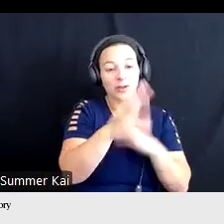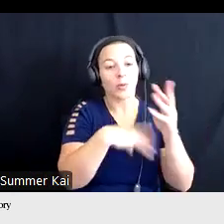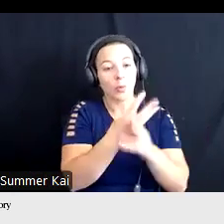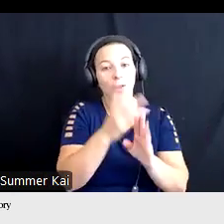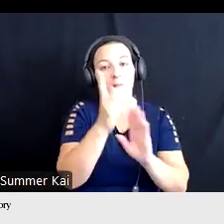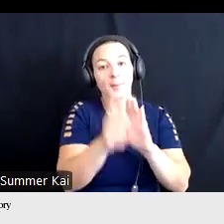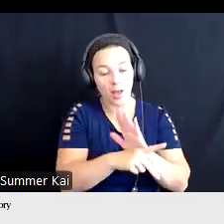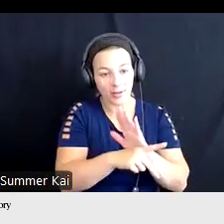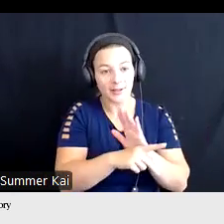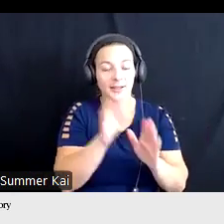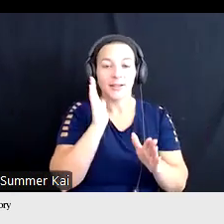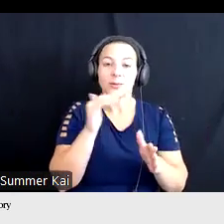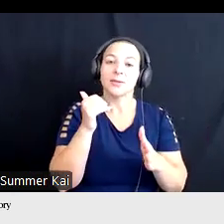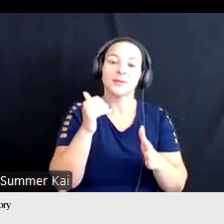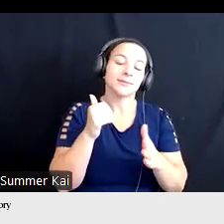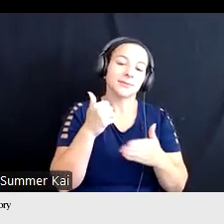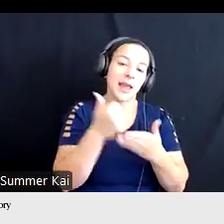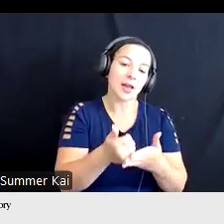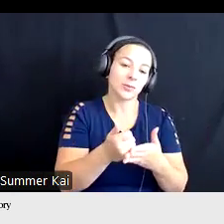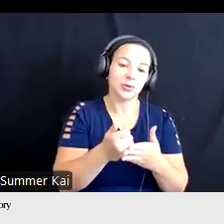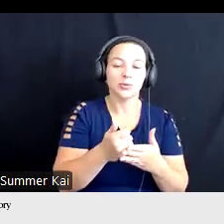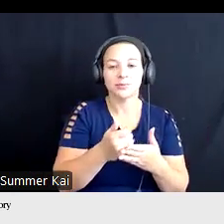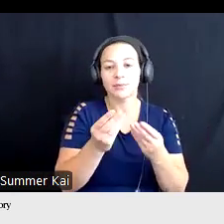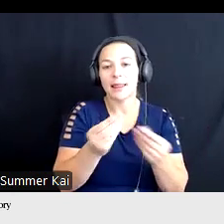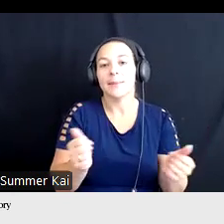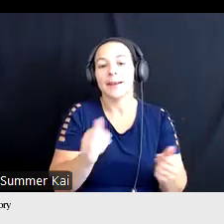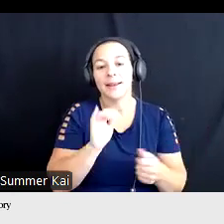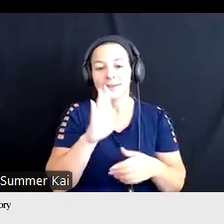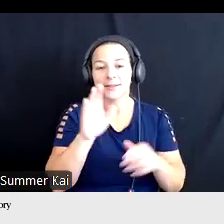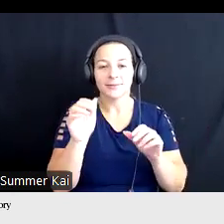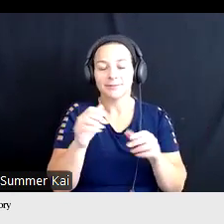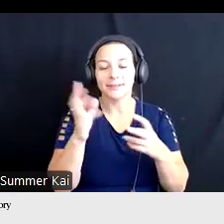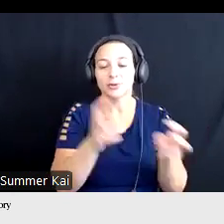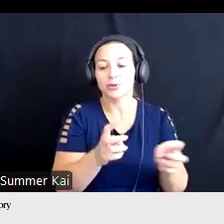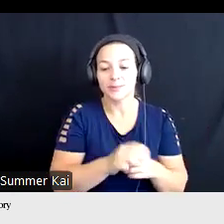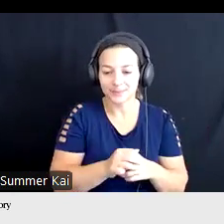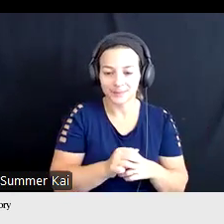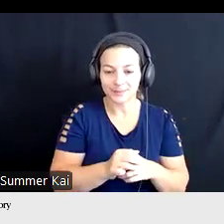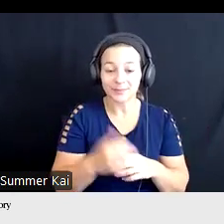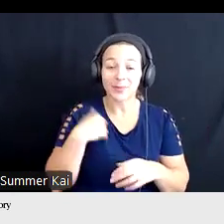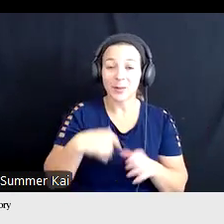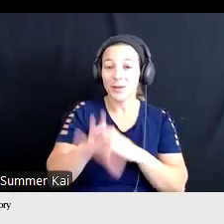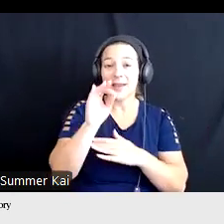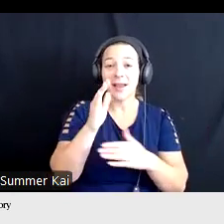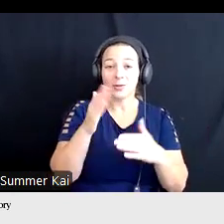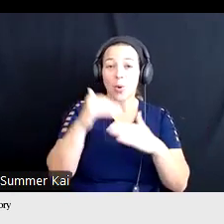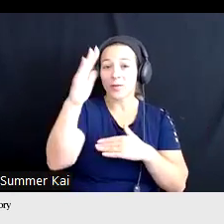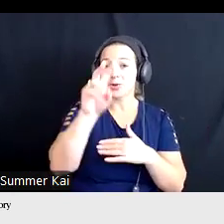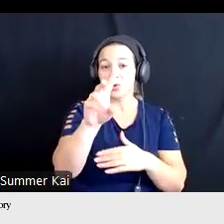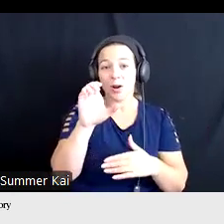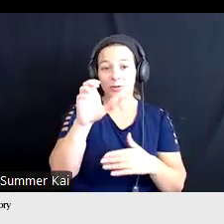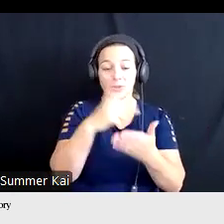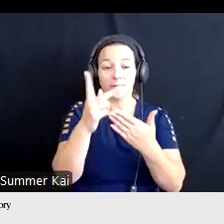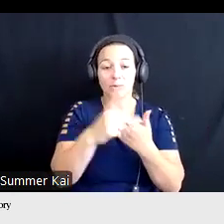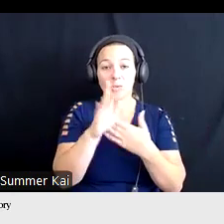policies that seek to fill this void. And not to bury the lead here, we found over 200 programs across the country that